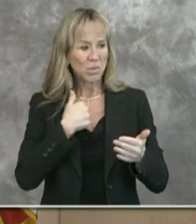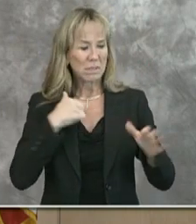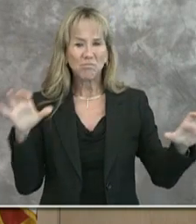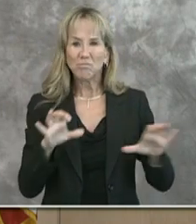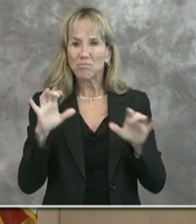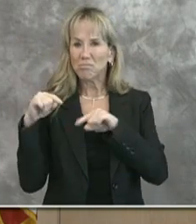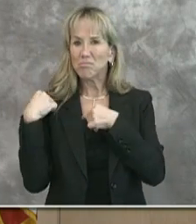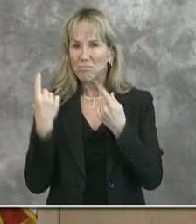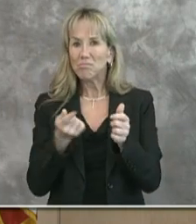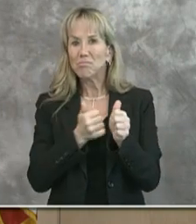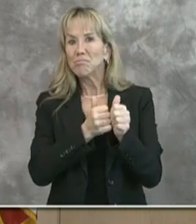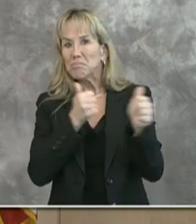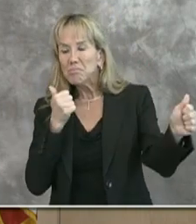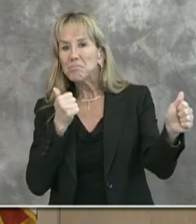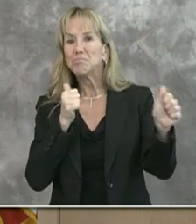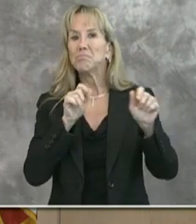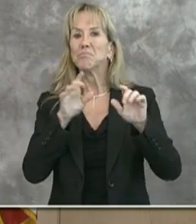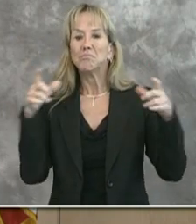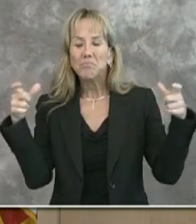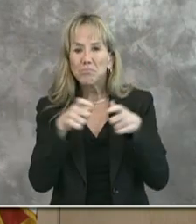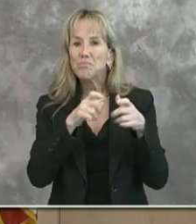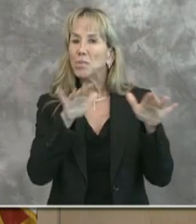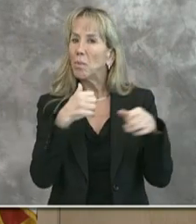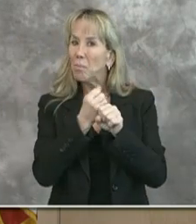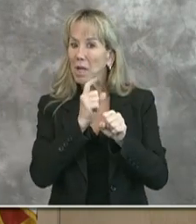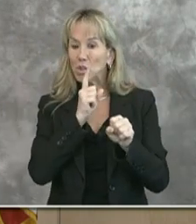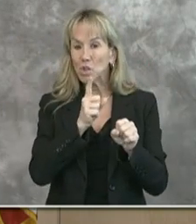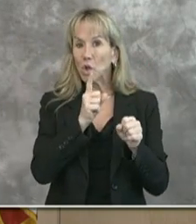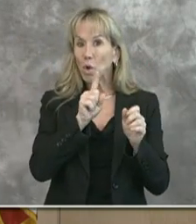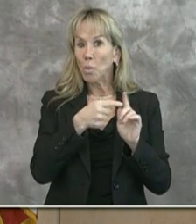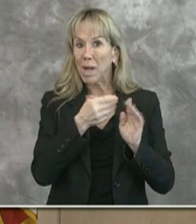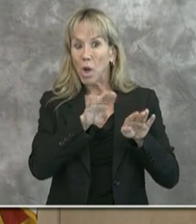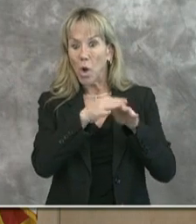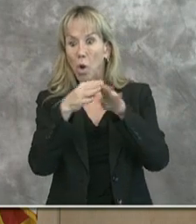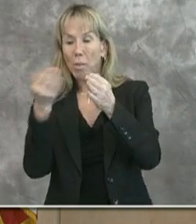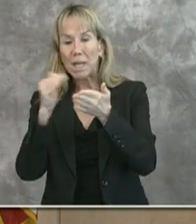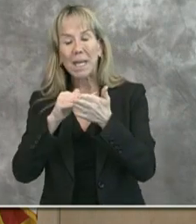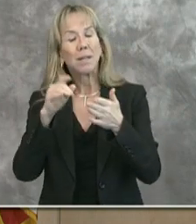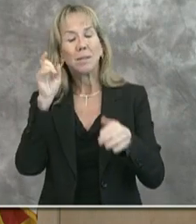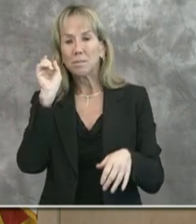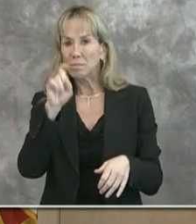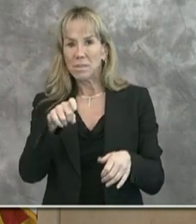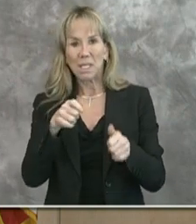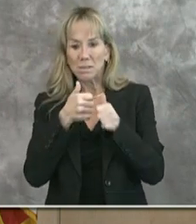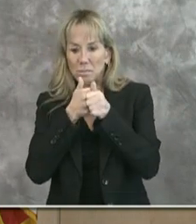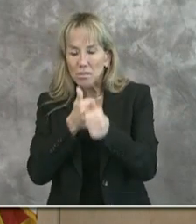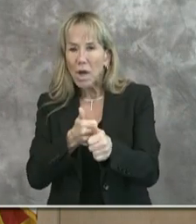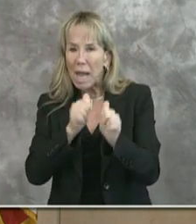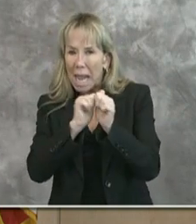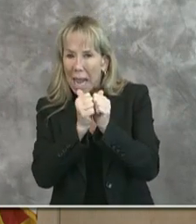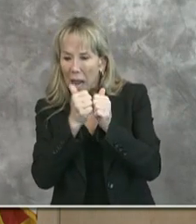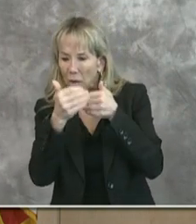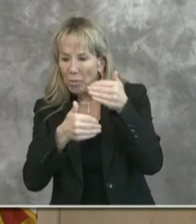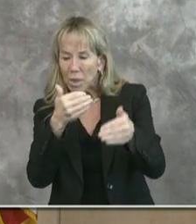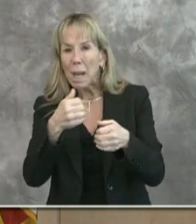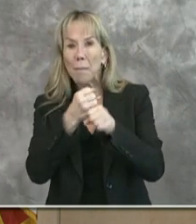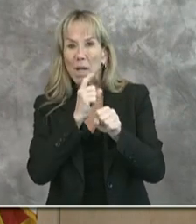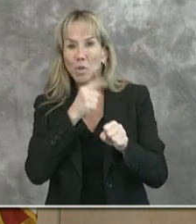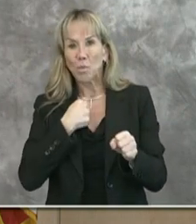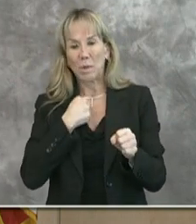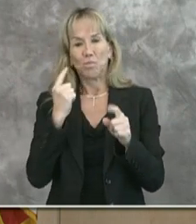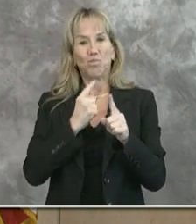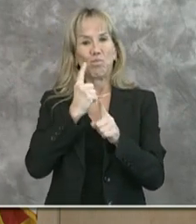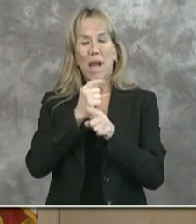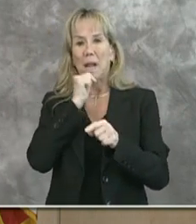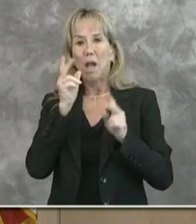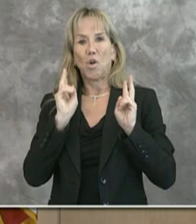end up in a bad situation. We want to make sure that we do this right, and in order to do it right, we have to continue to be on a solid footing. And so today